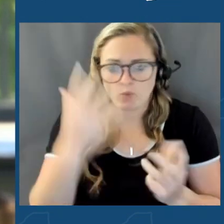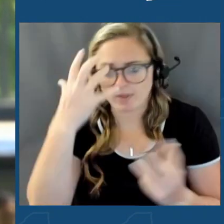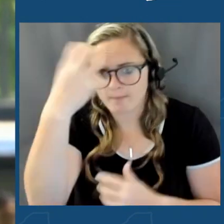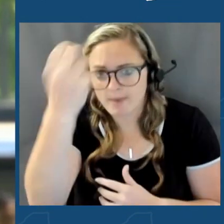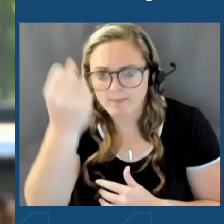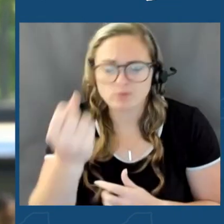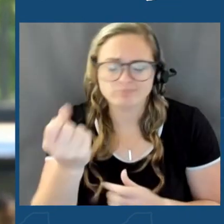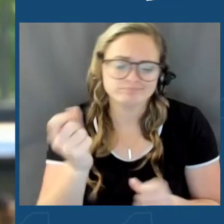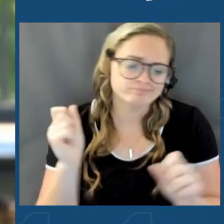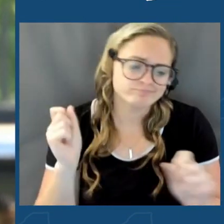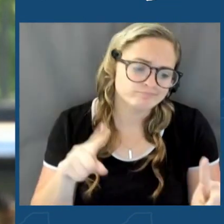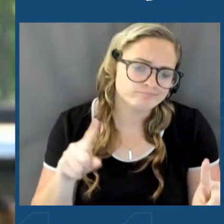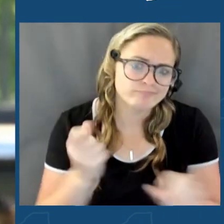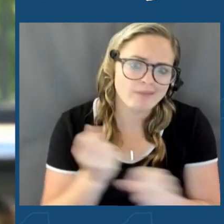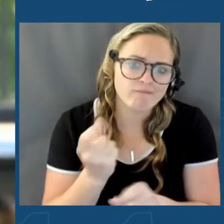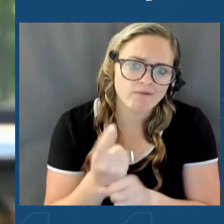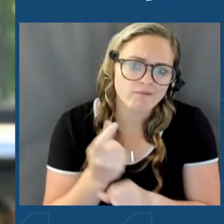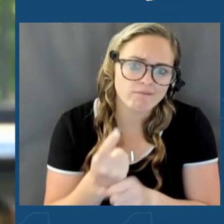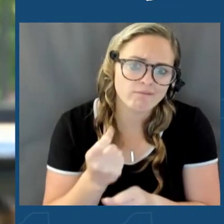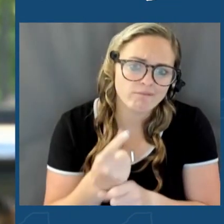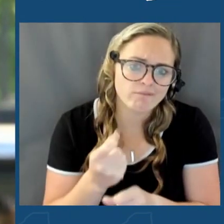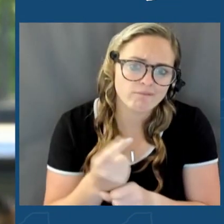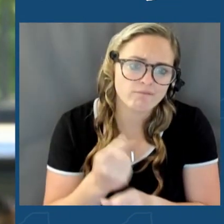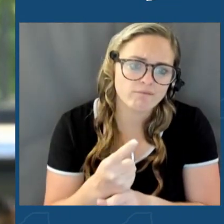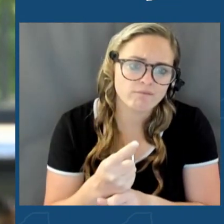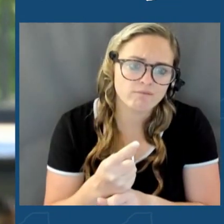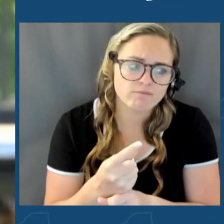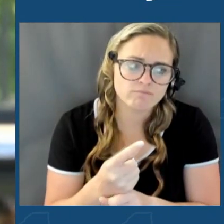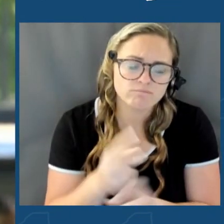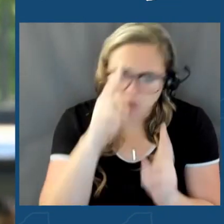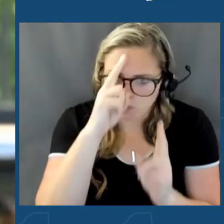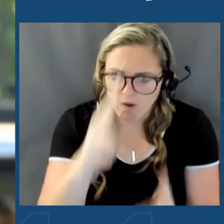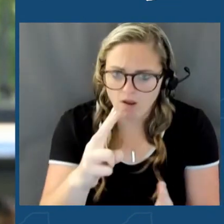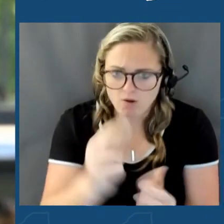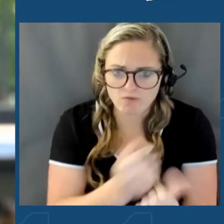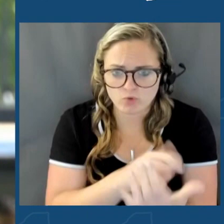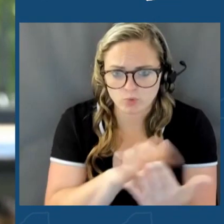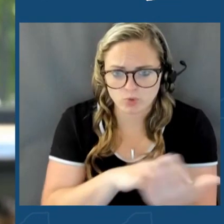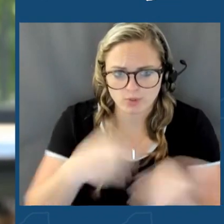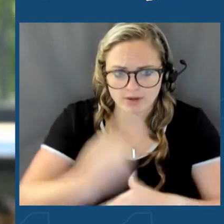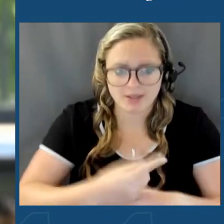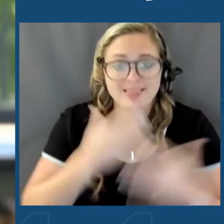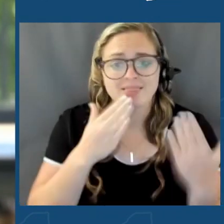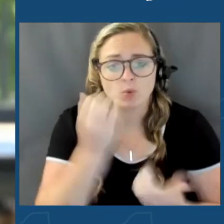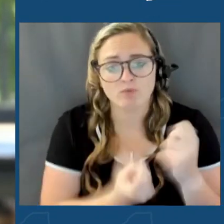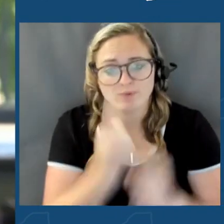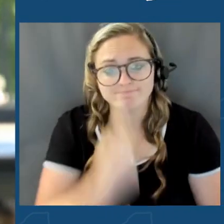year to honor the lessons of that day. Thank you, everyone.